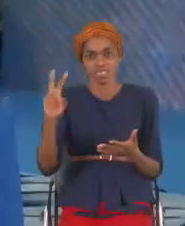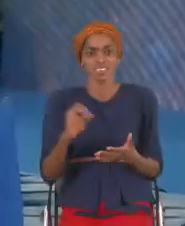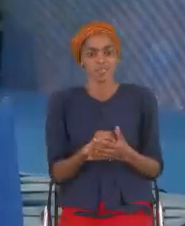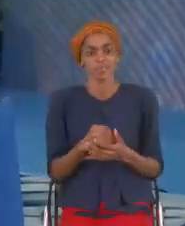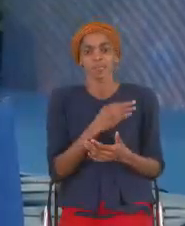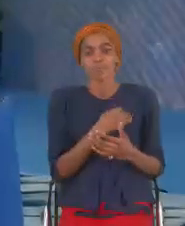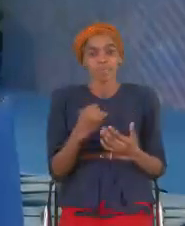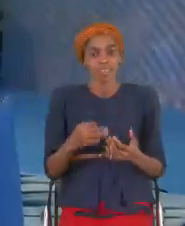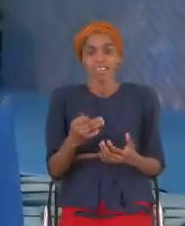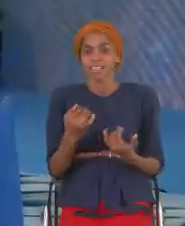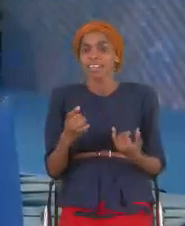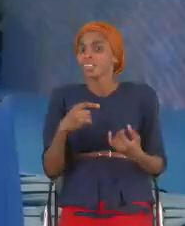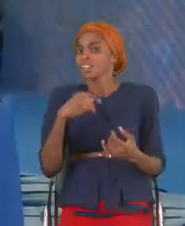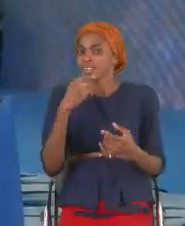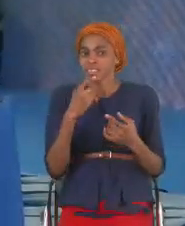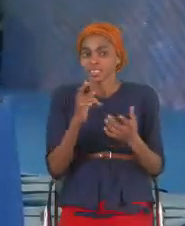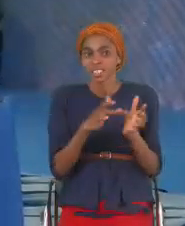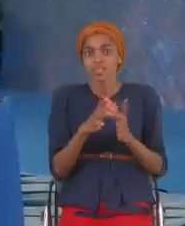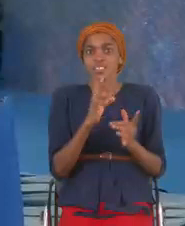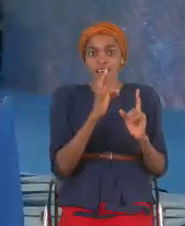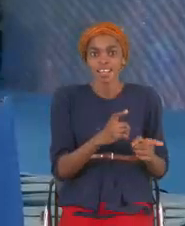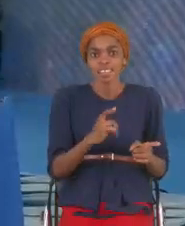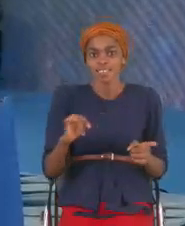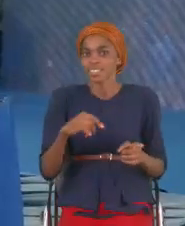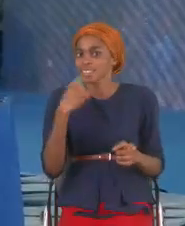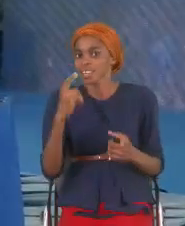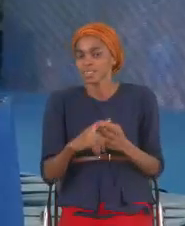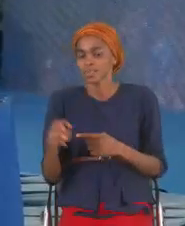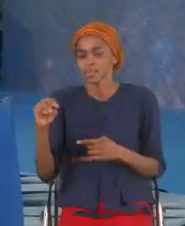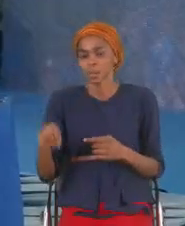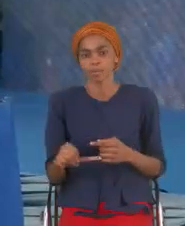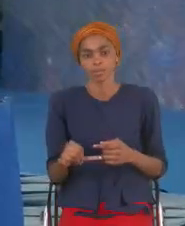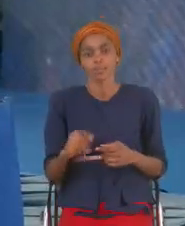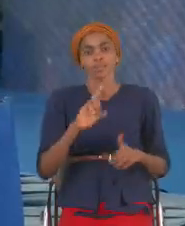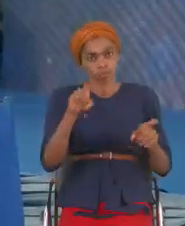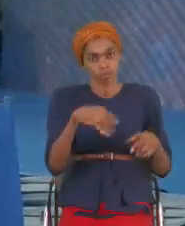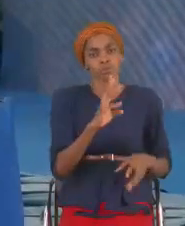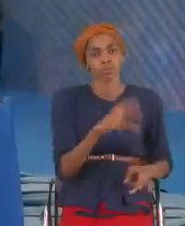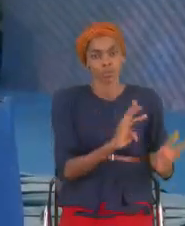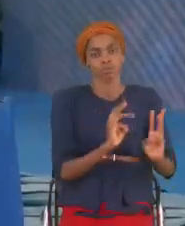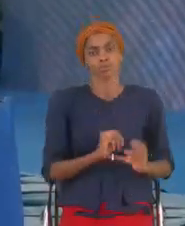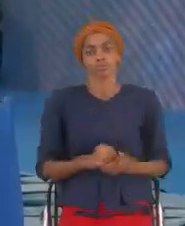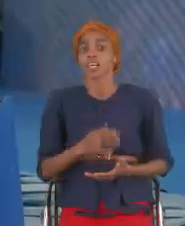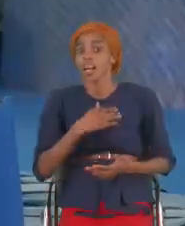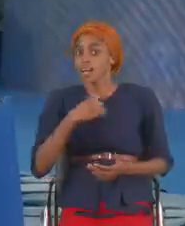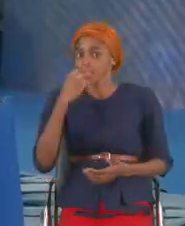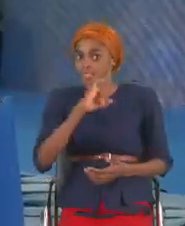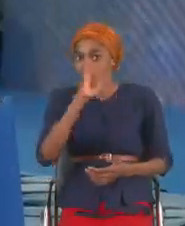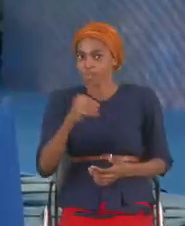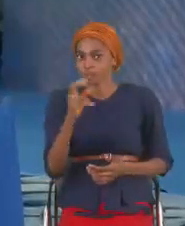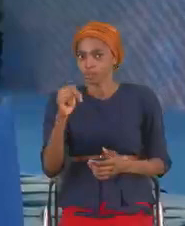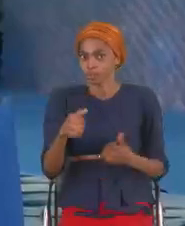said, then Jesus answering said unto them, go your way and tell